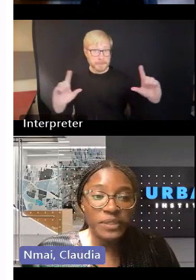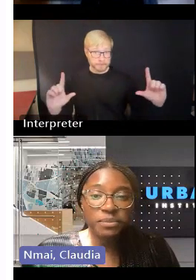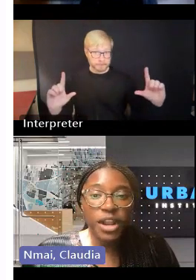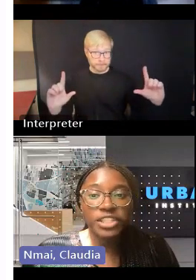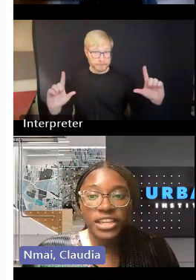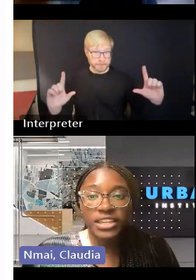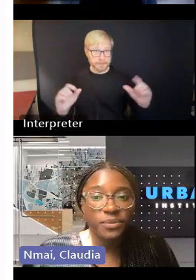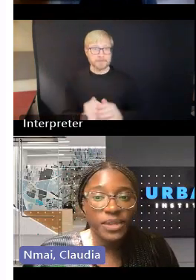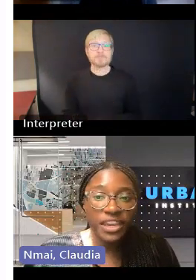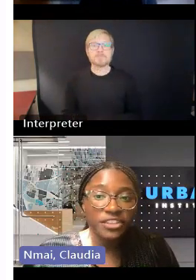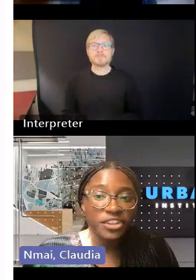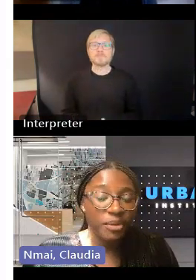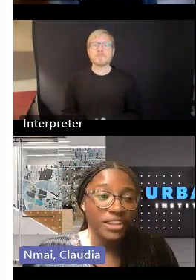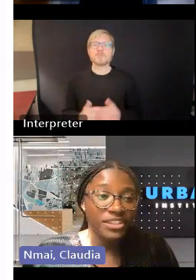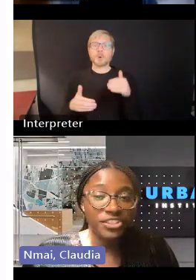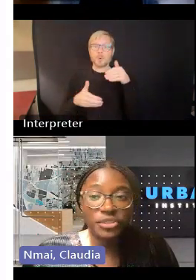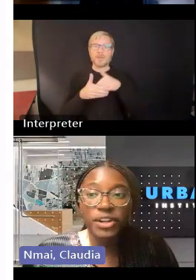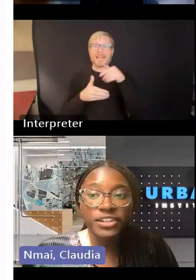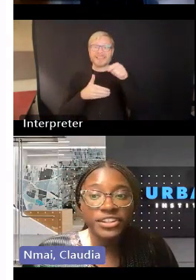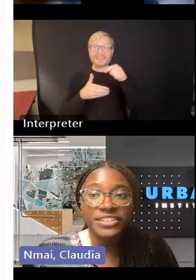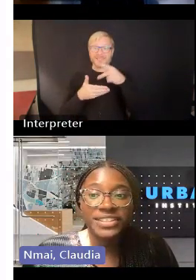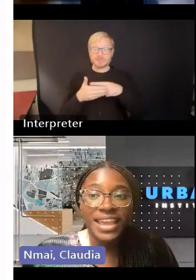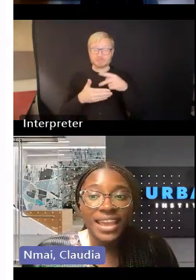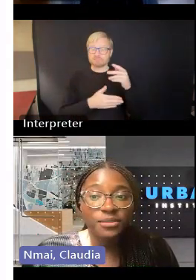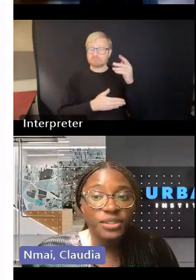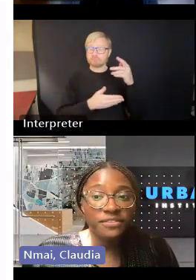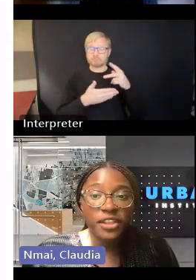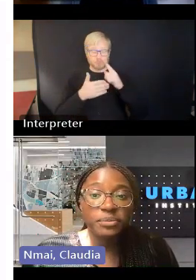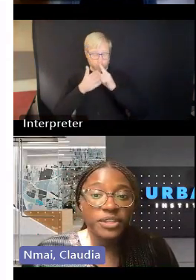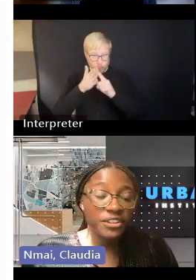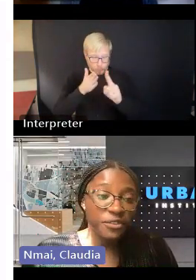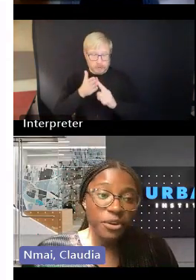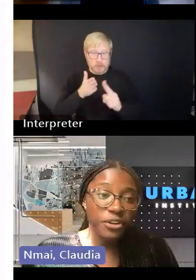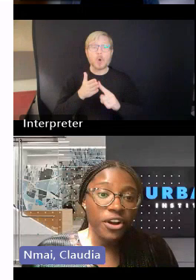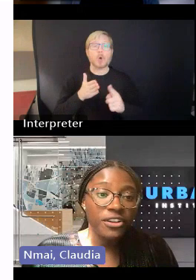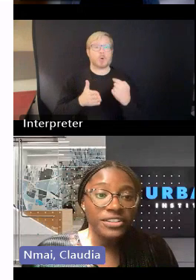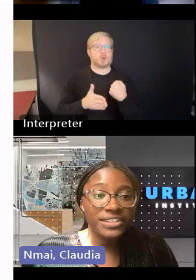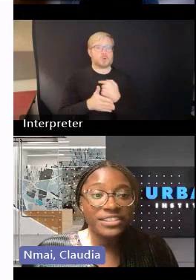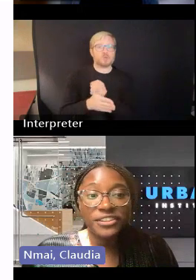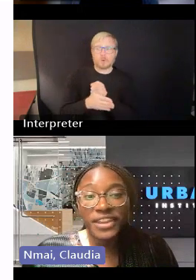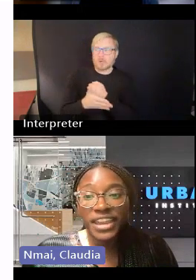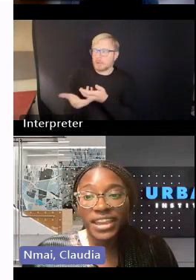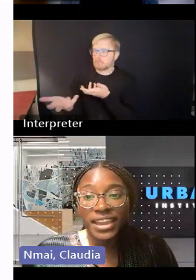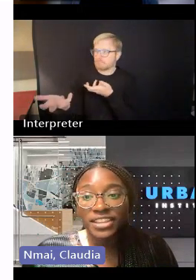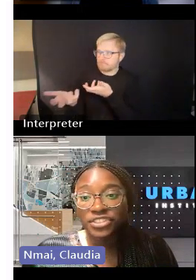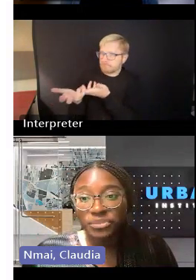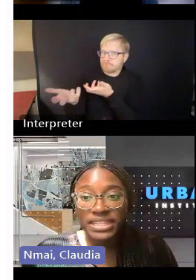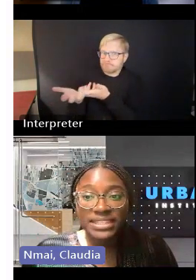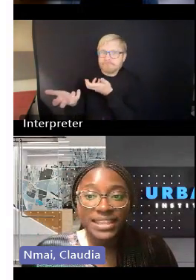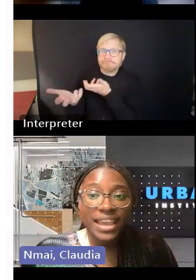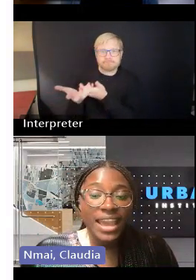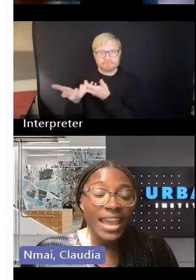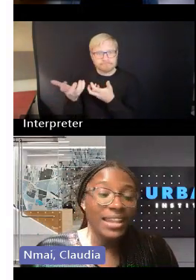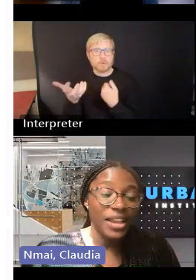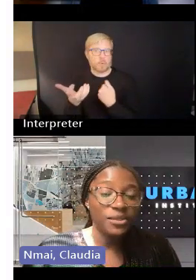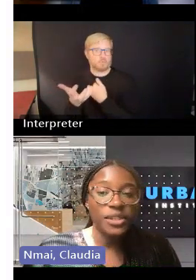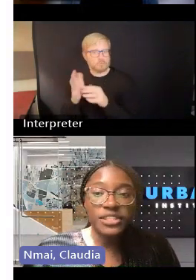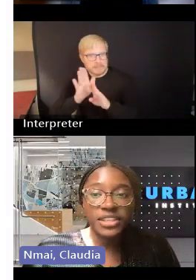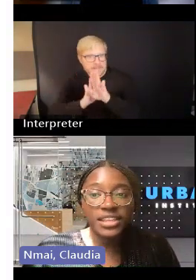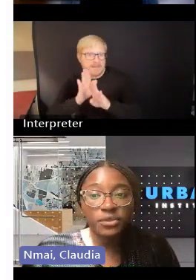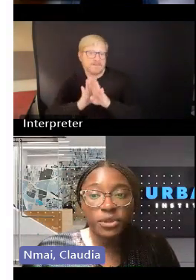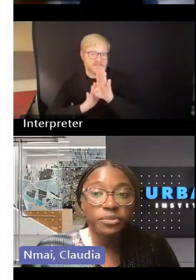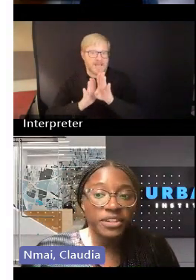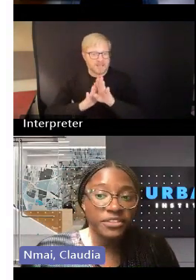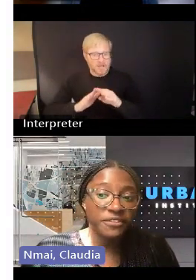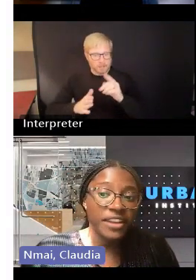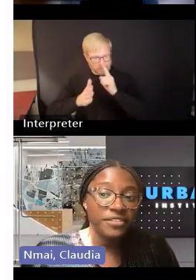So throughout this project, we engaged our practitioner partners as we developed interview protocols and survey instruments, and as